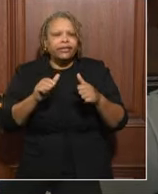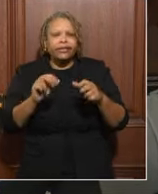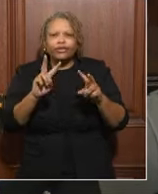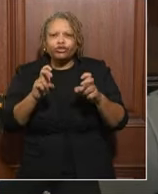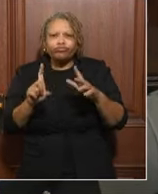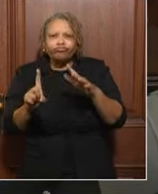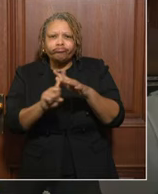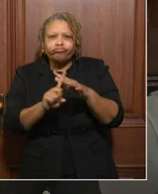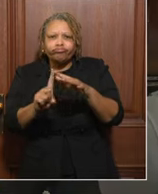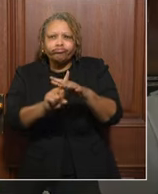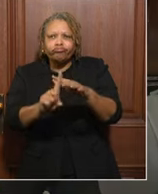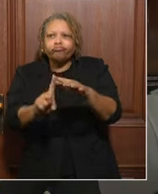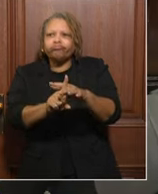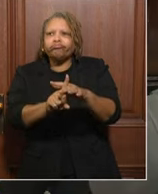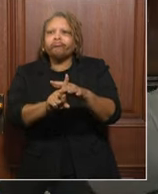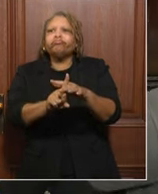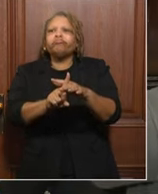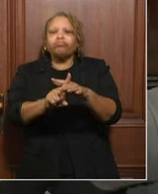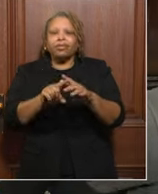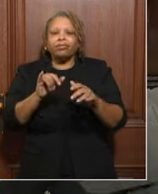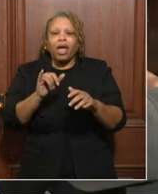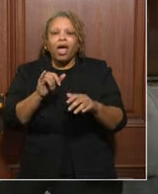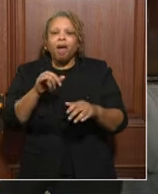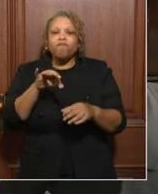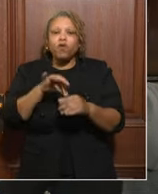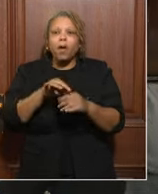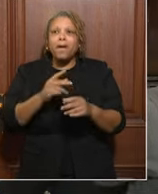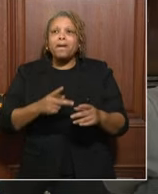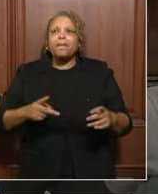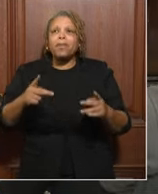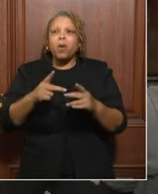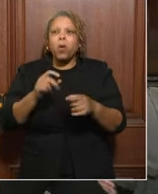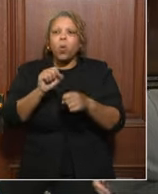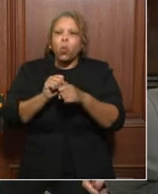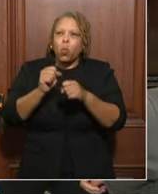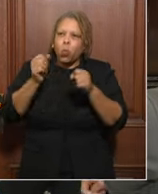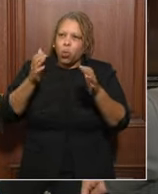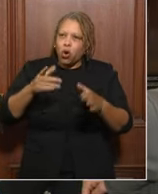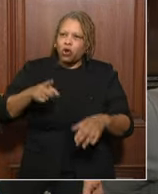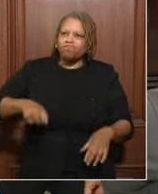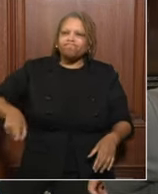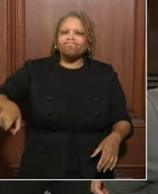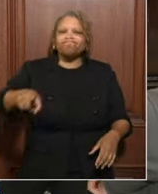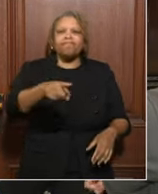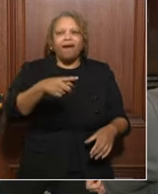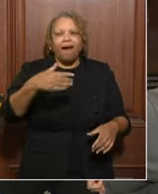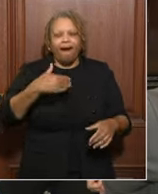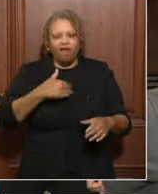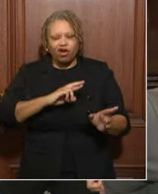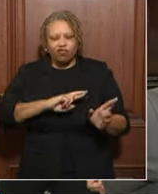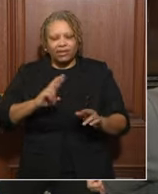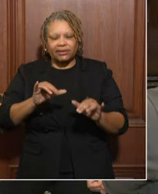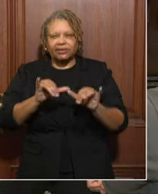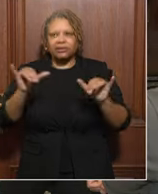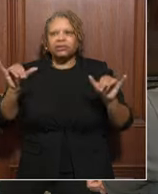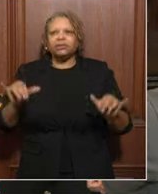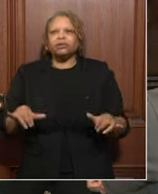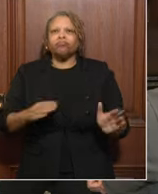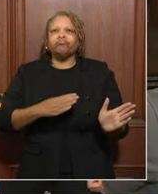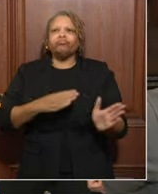but also to support election workers as they get the votes to the central BOE location.